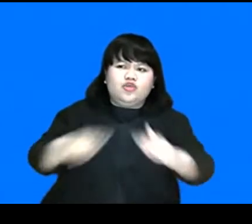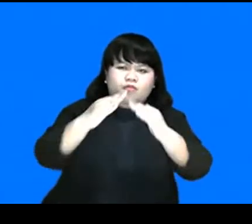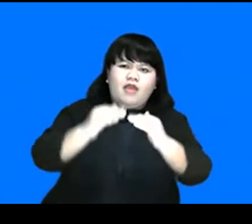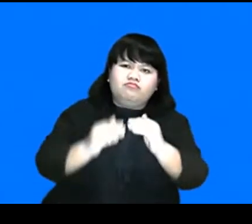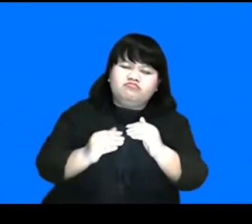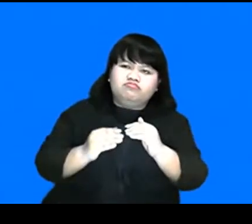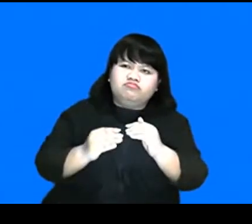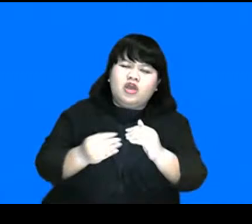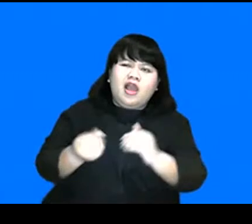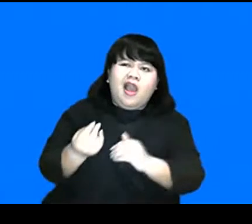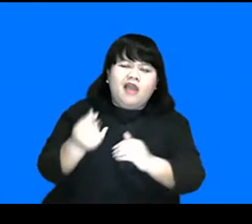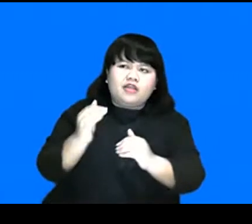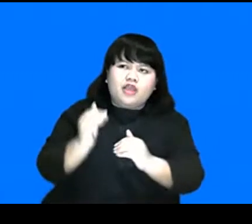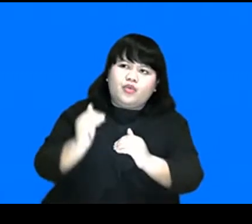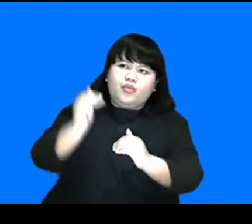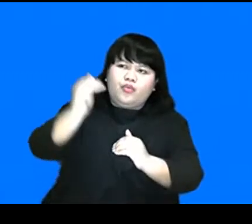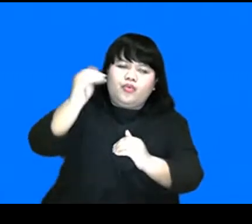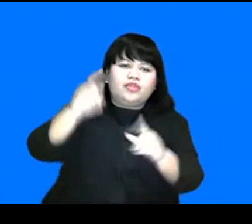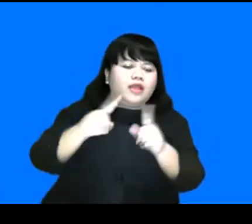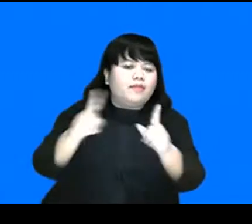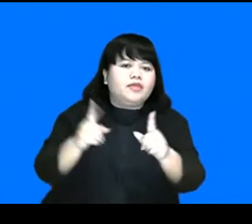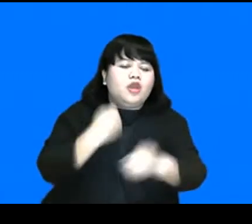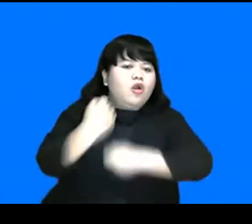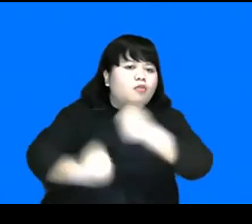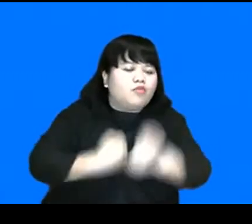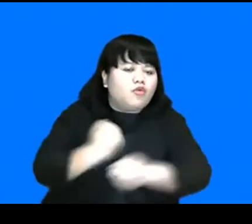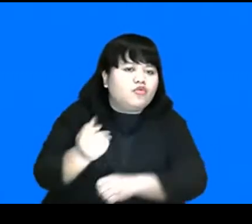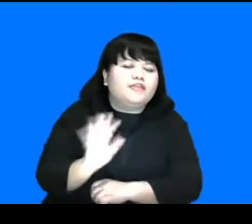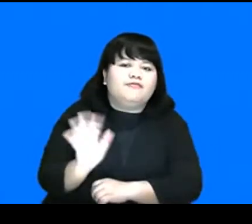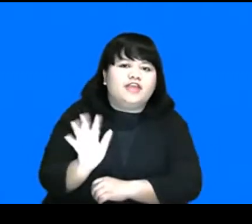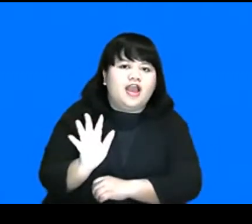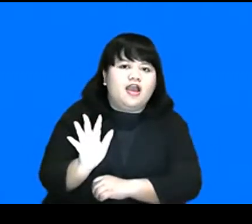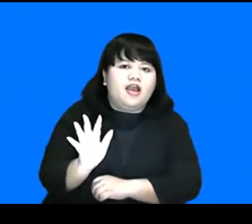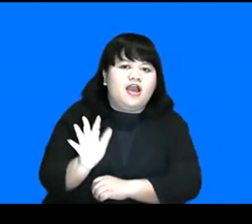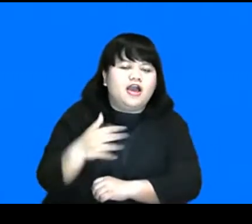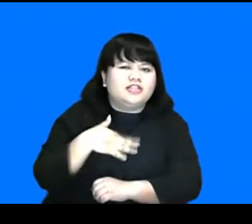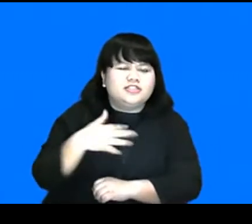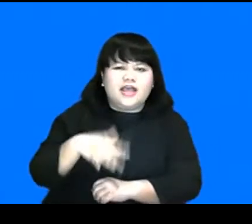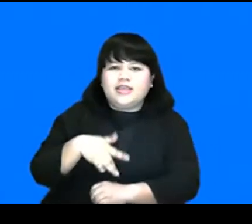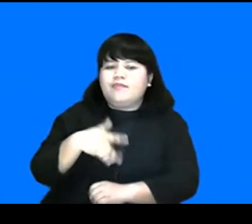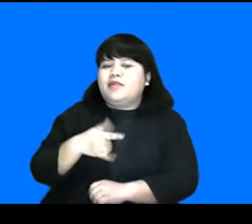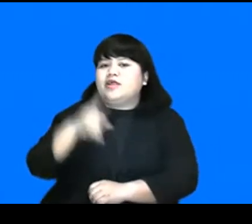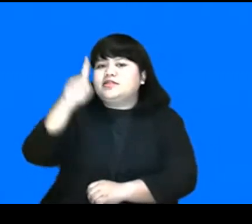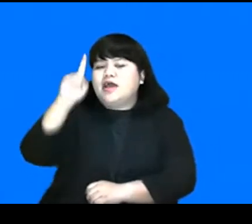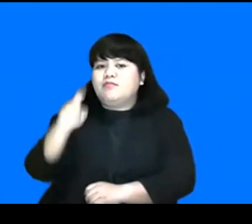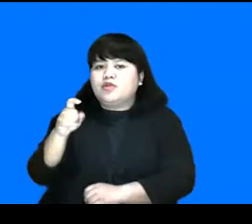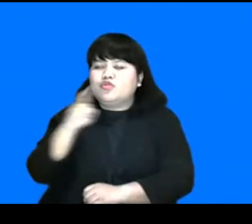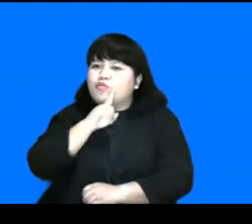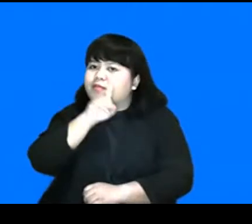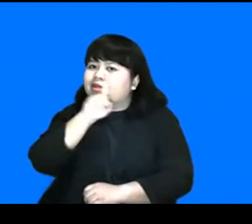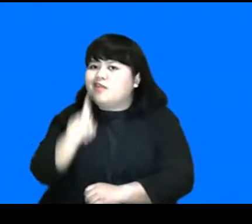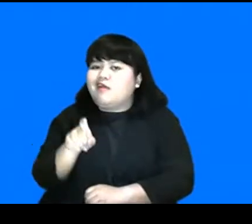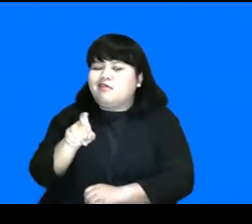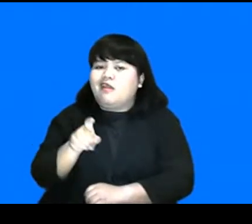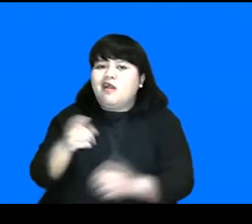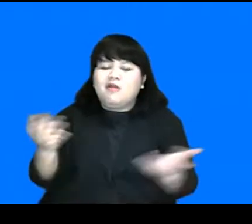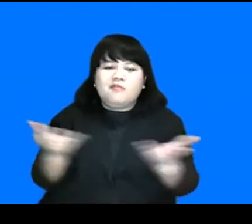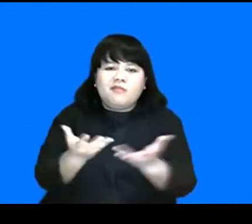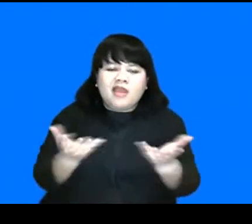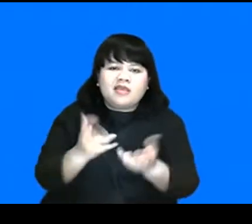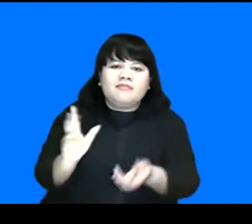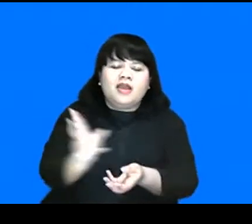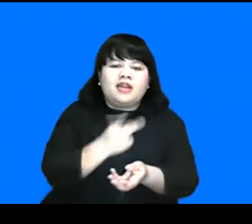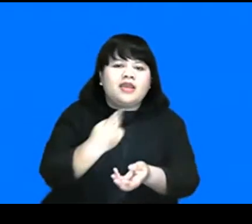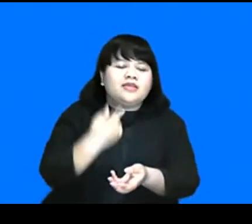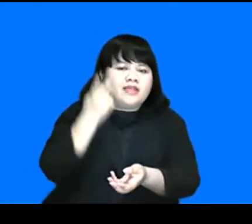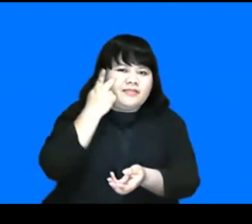larger common good. And I think we need to question how we've been looking at our economic